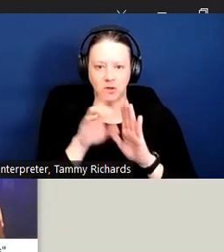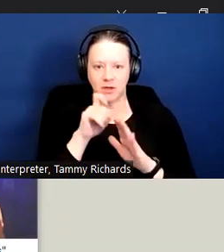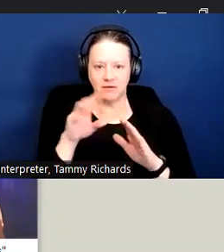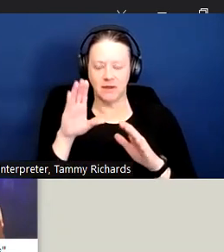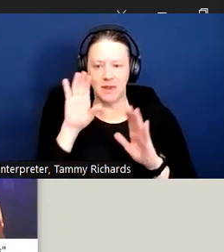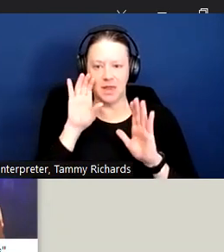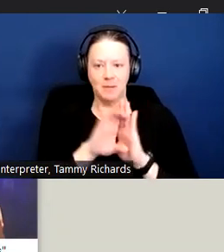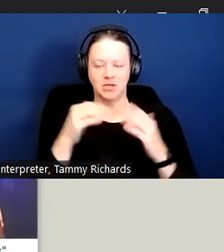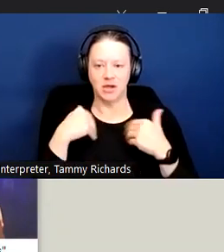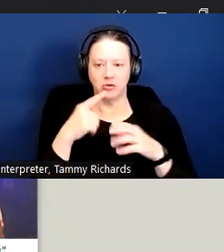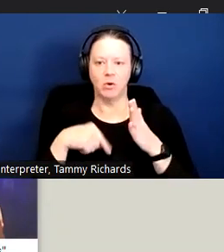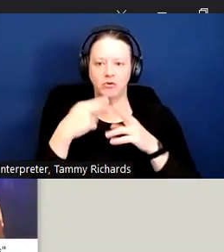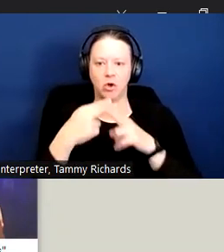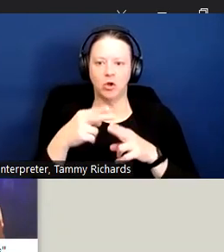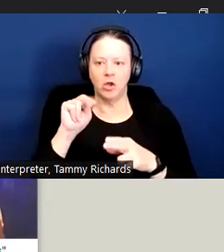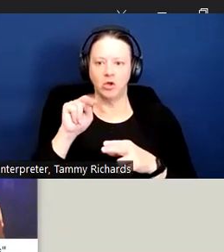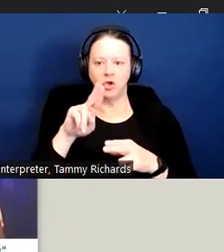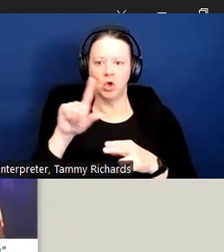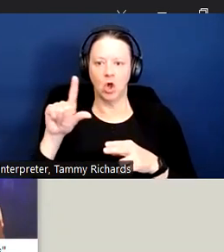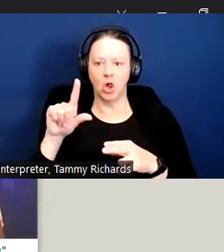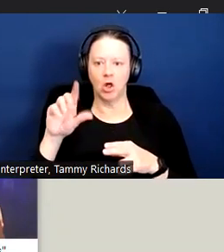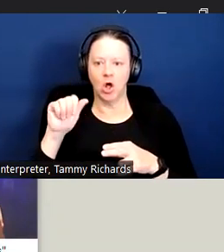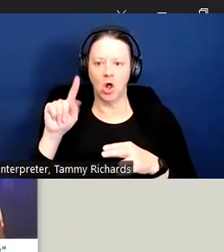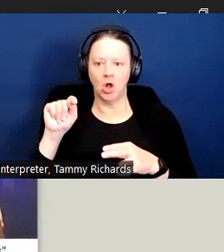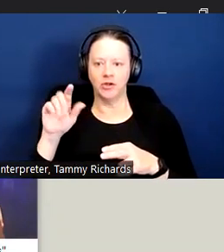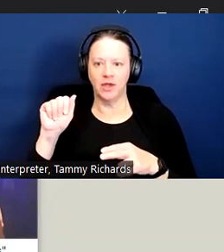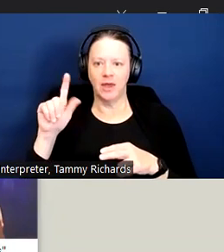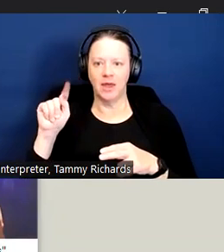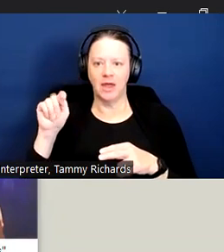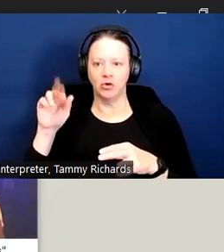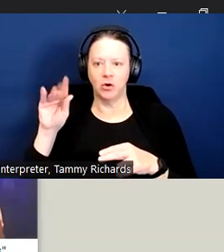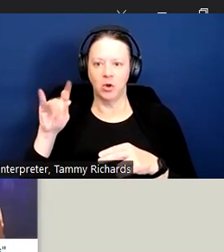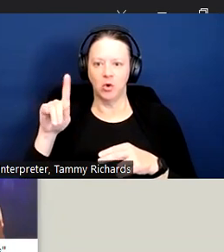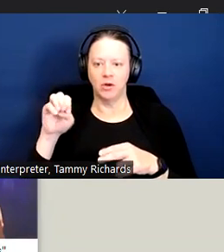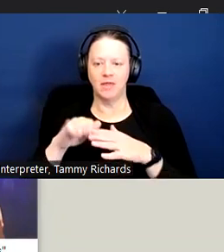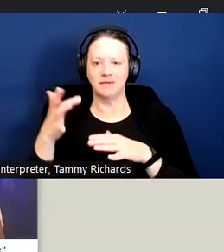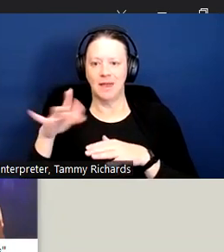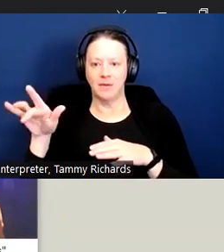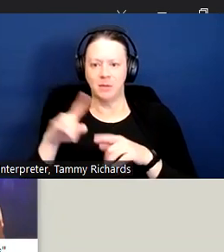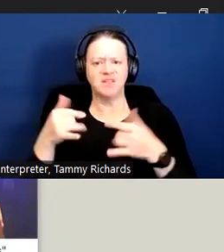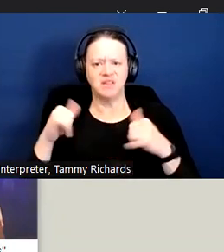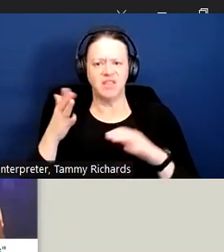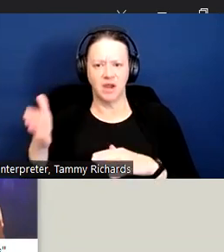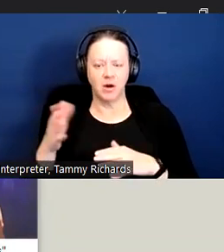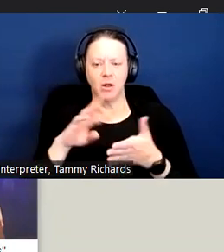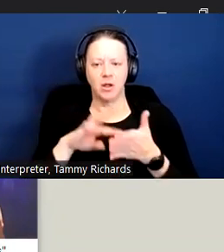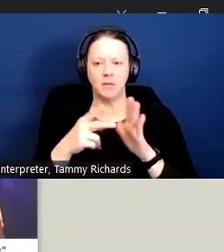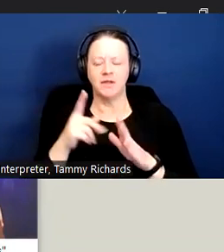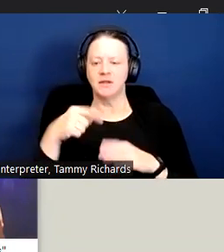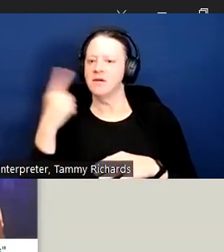as a null alt attribute. So the alt attribute is empty, but it's still there. That tells screen